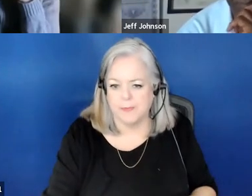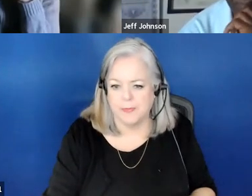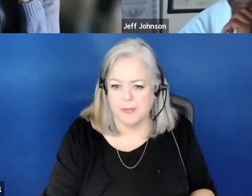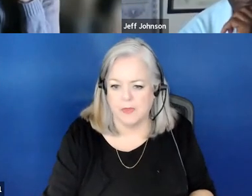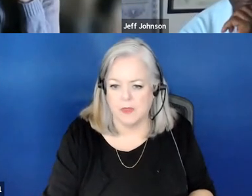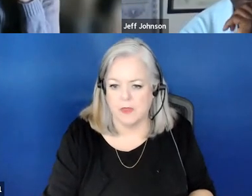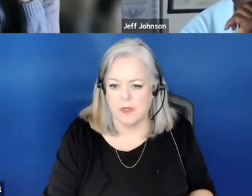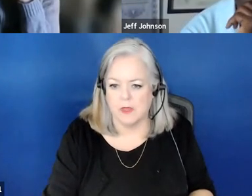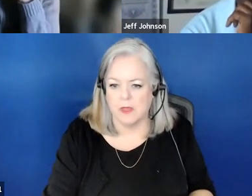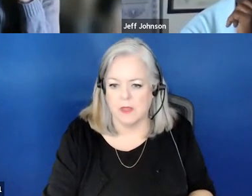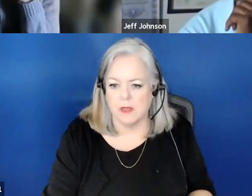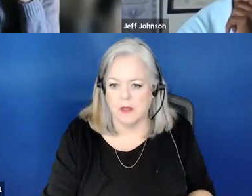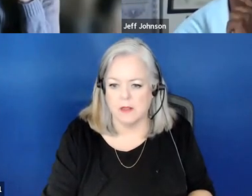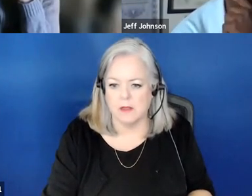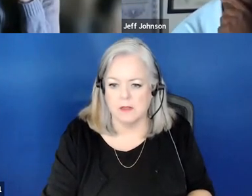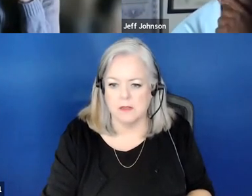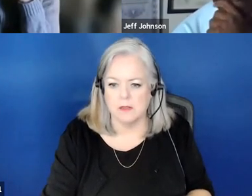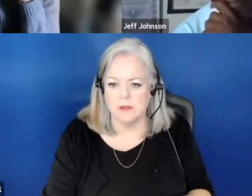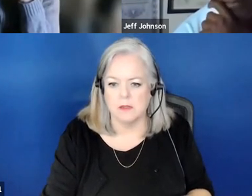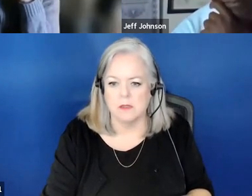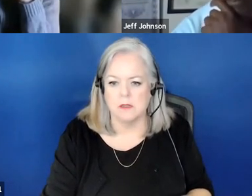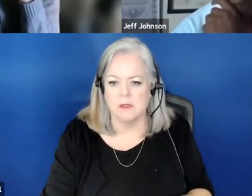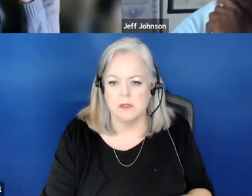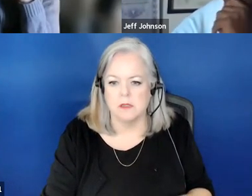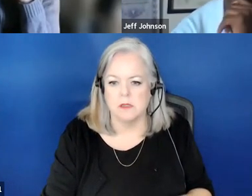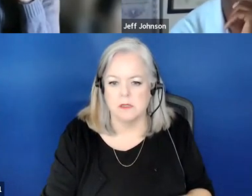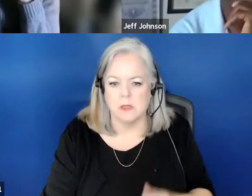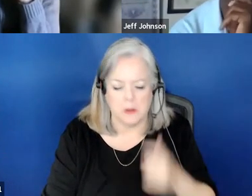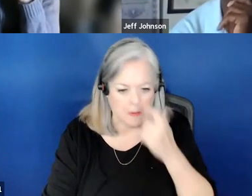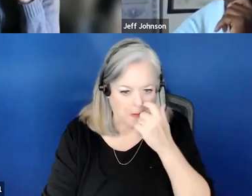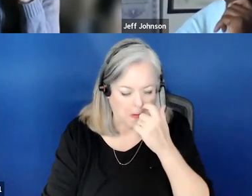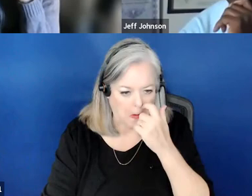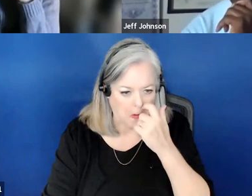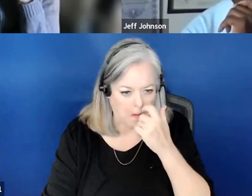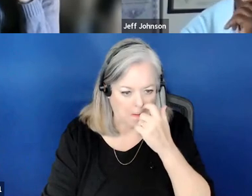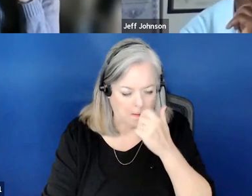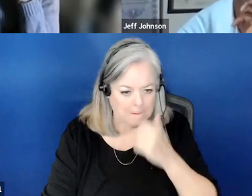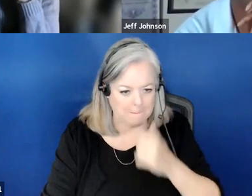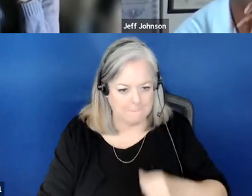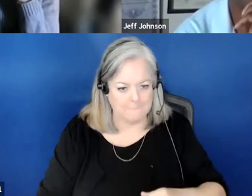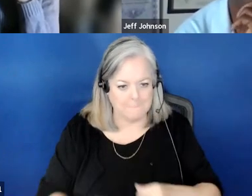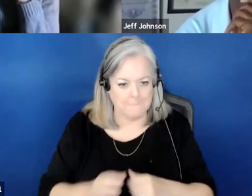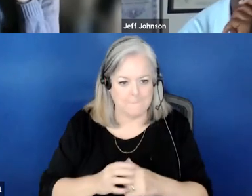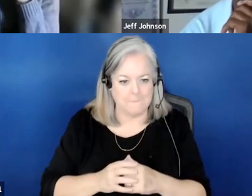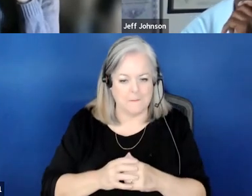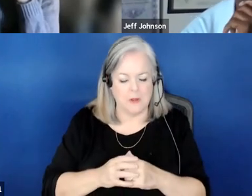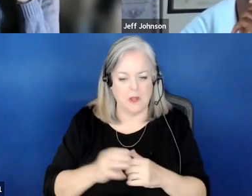I also know the ARC, but